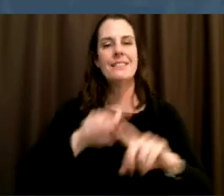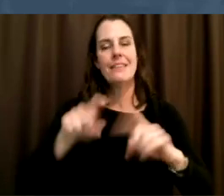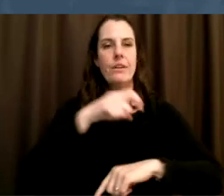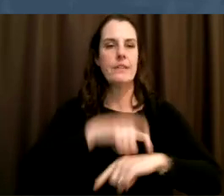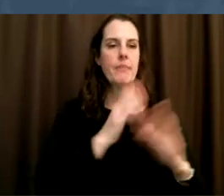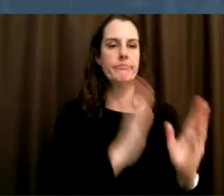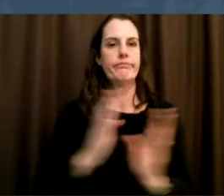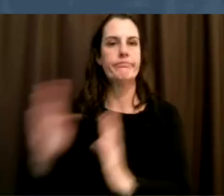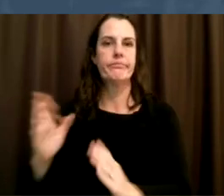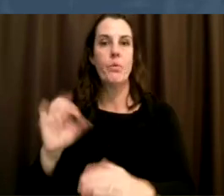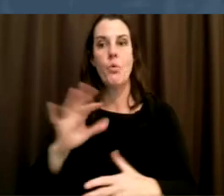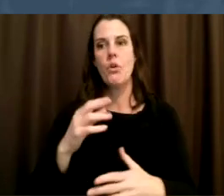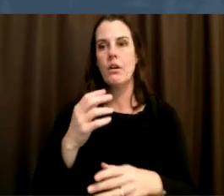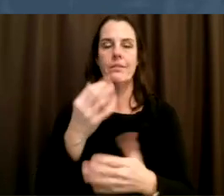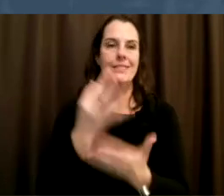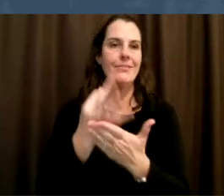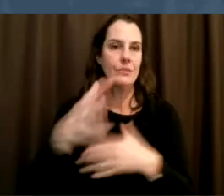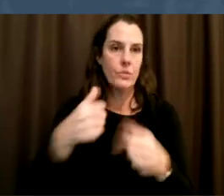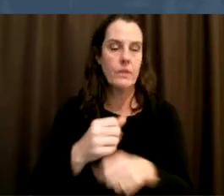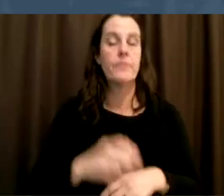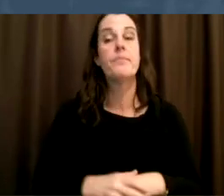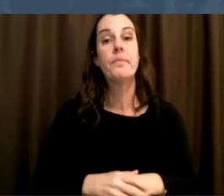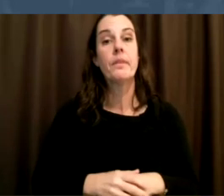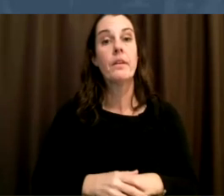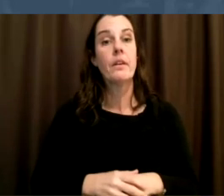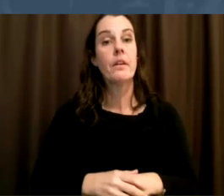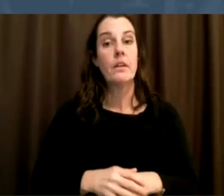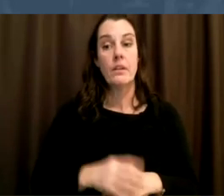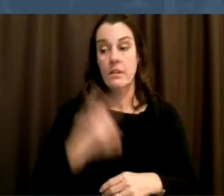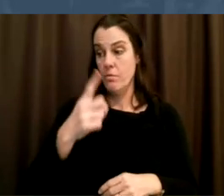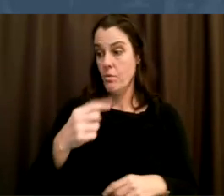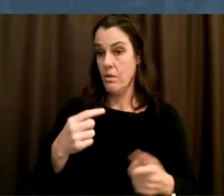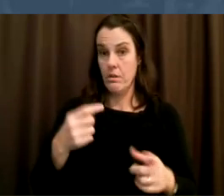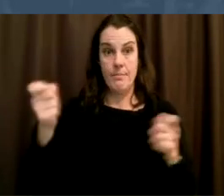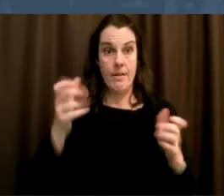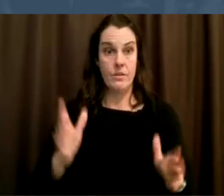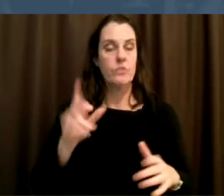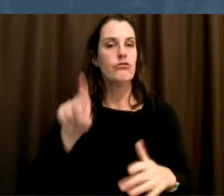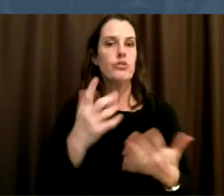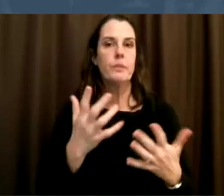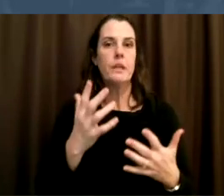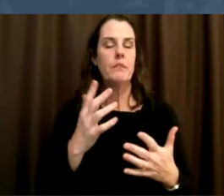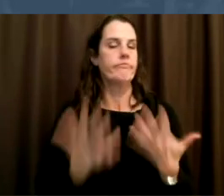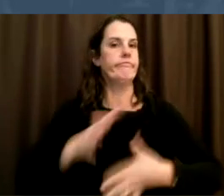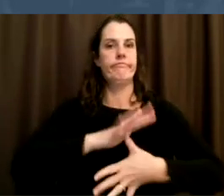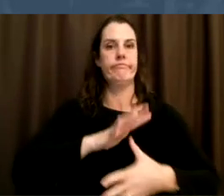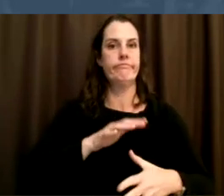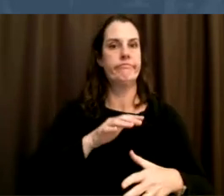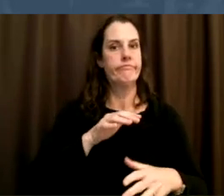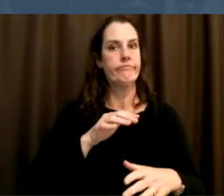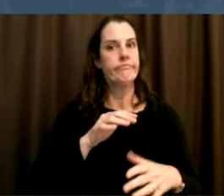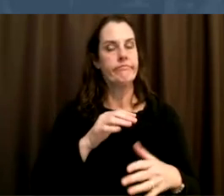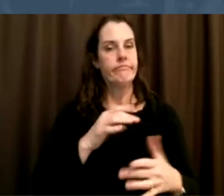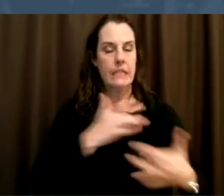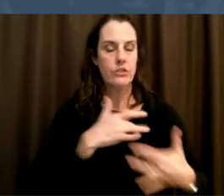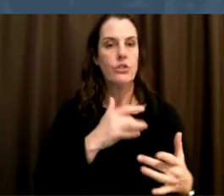years. And really, as a manager, you should be primarily concerned with whether your control procedures are effective